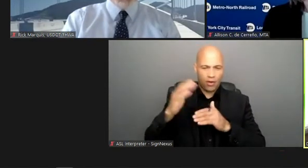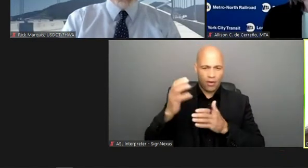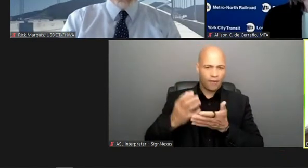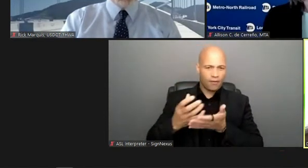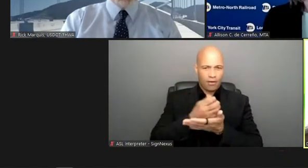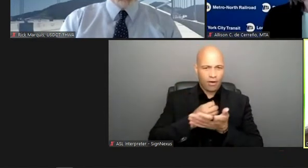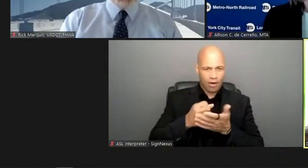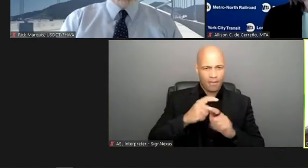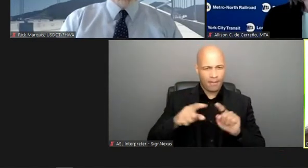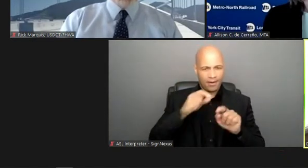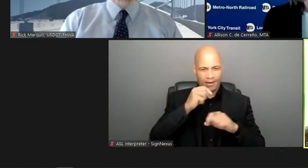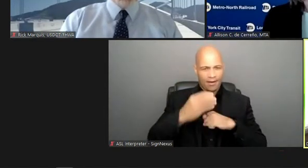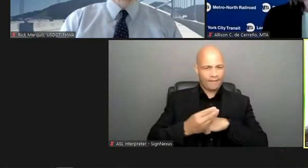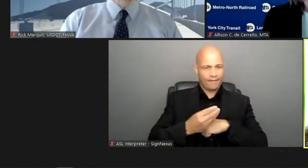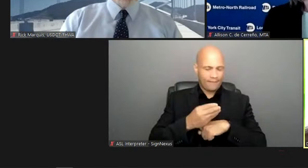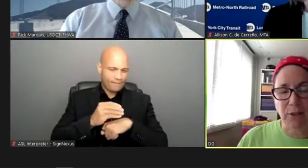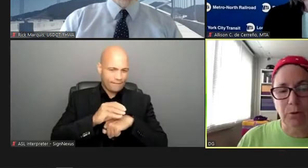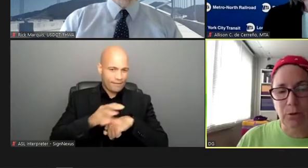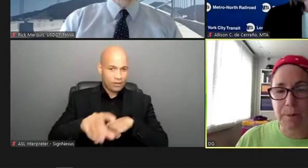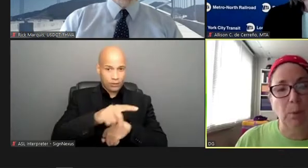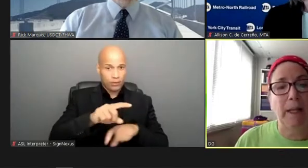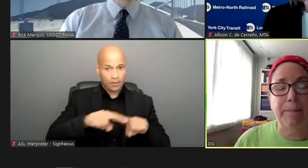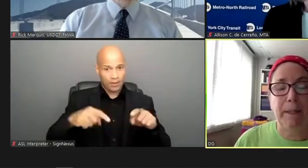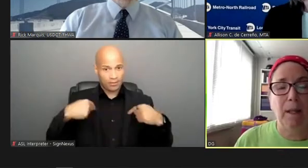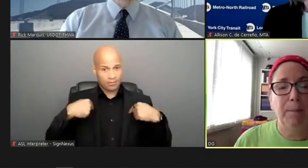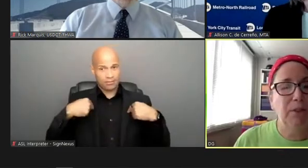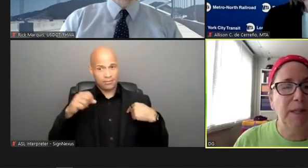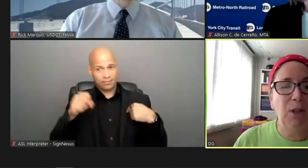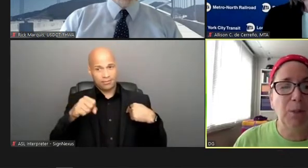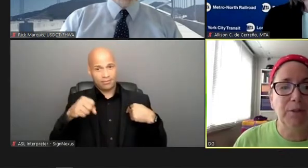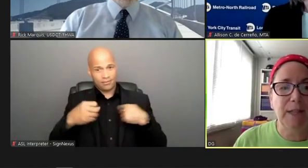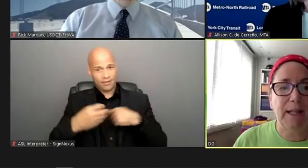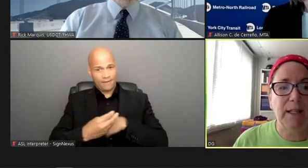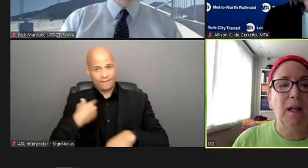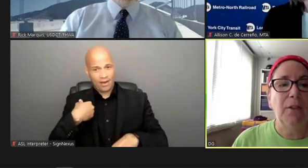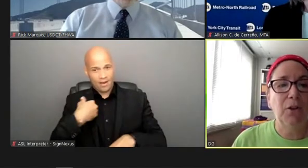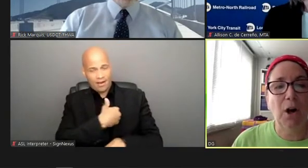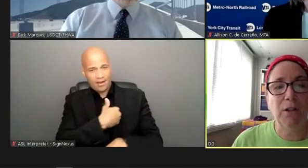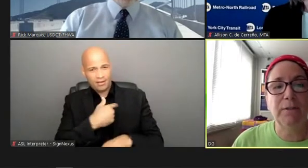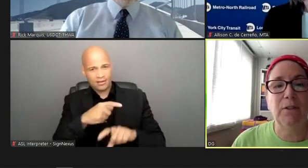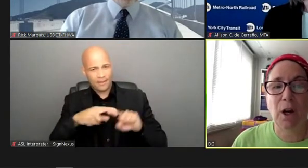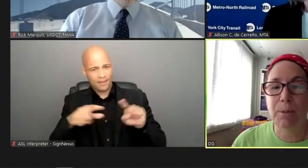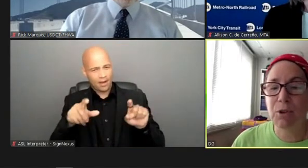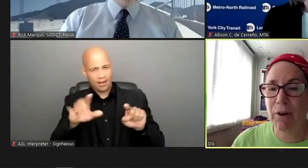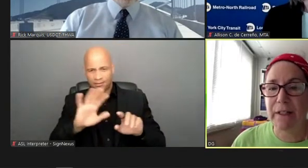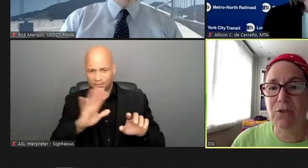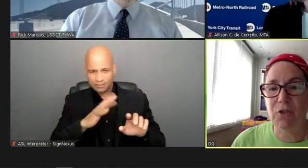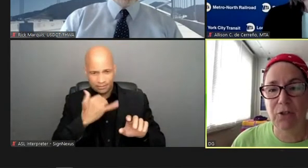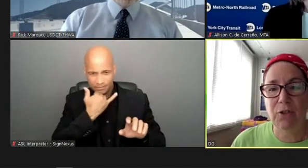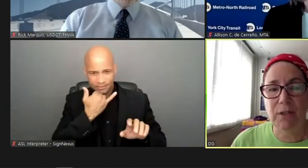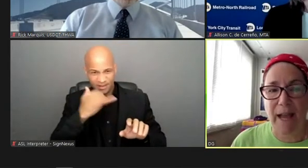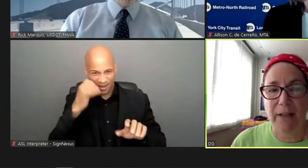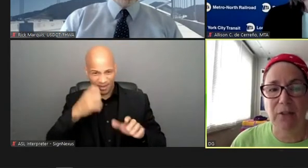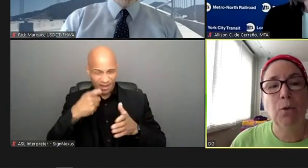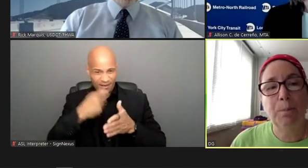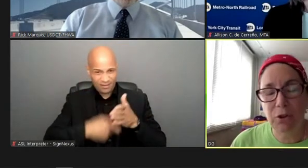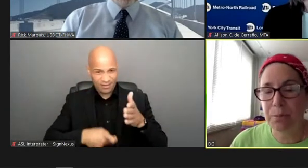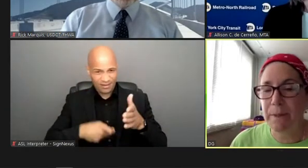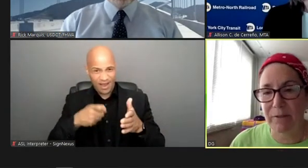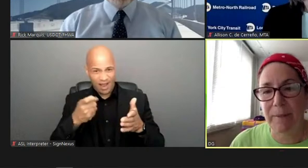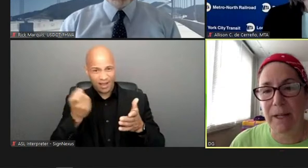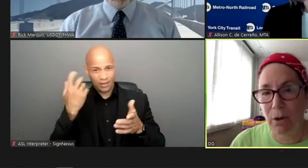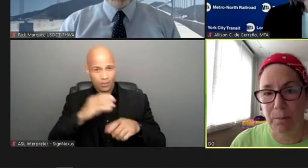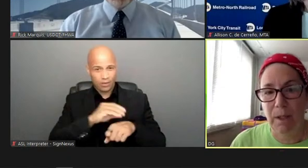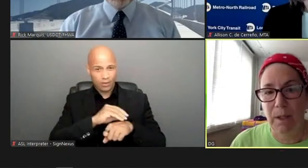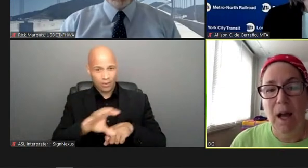and no one is voicing what this congestion tax will do to people like me because make no mistake the cost of this arbitrary congestion tax will